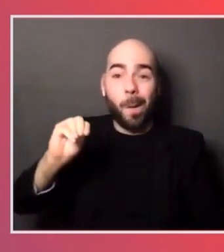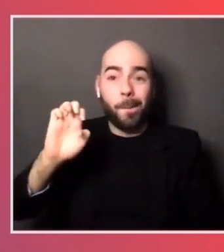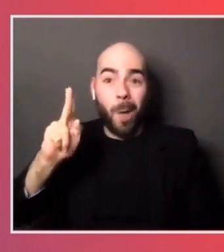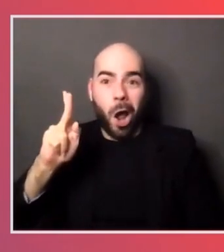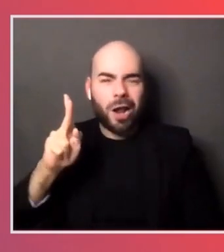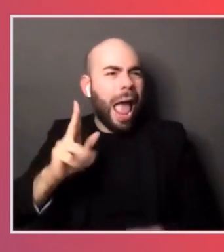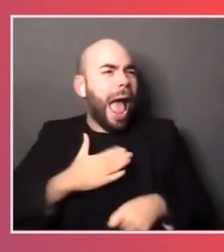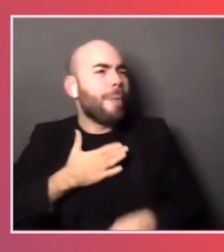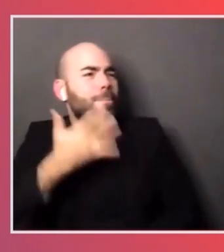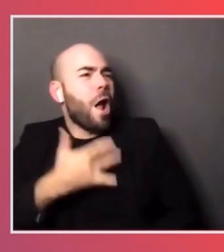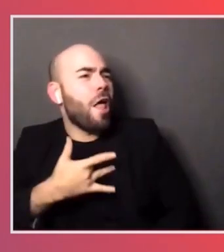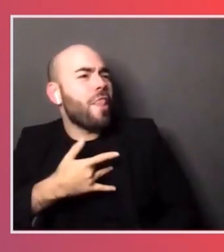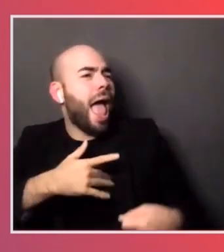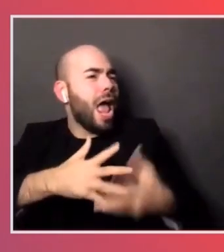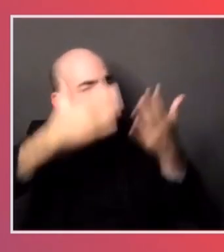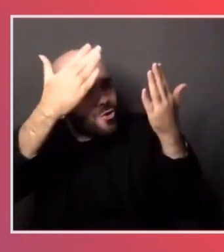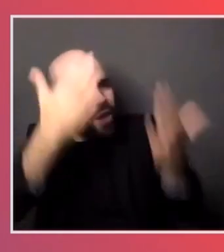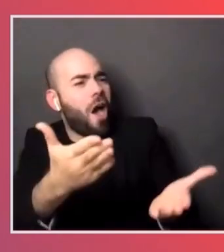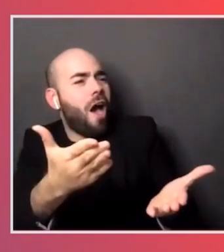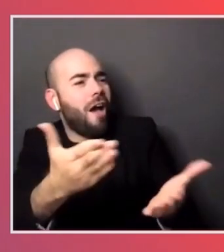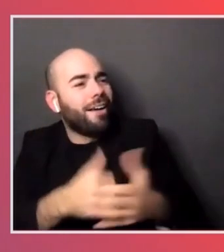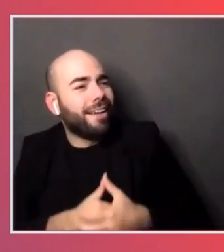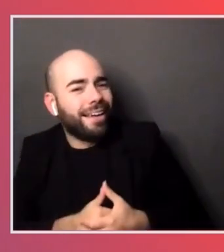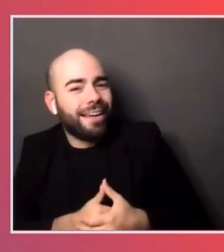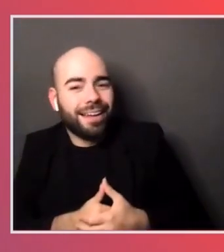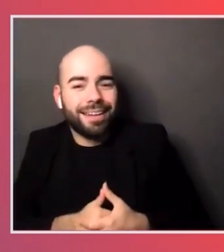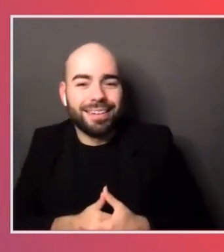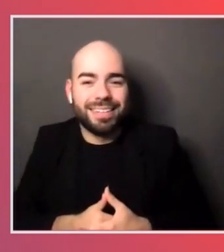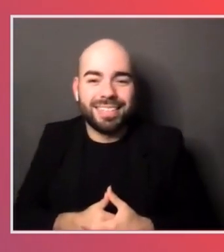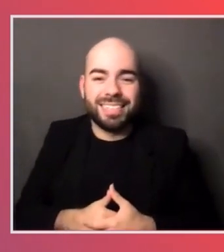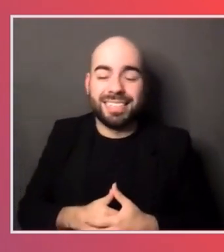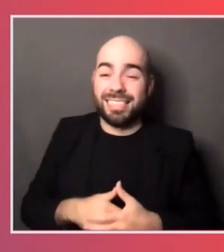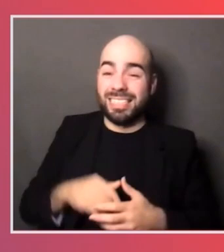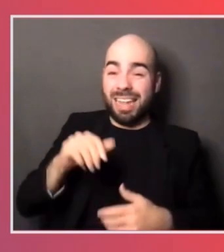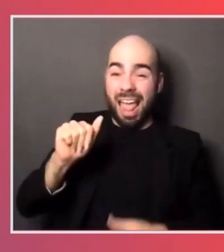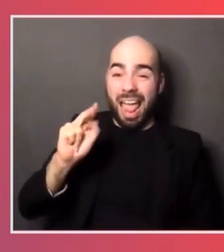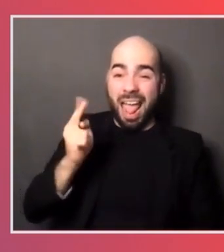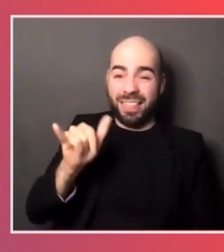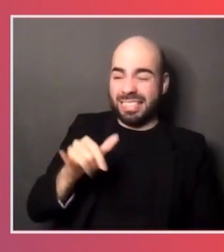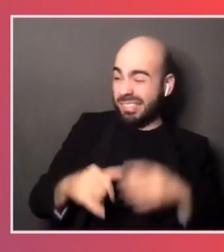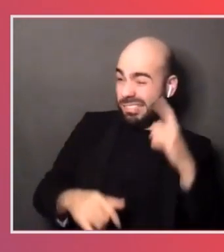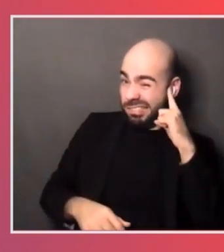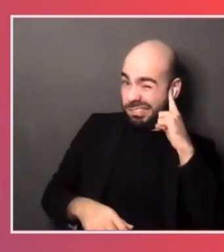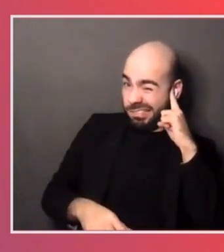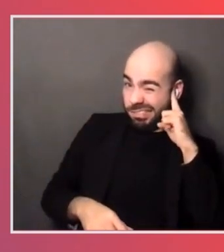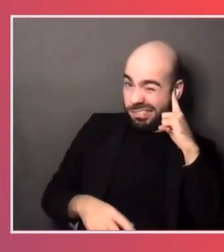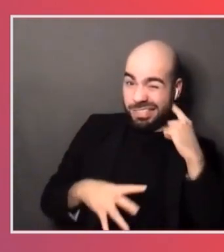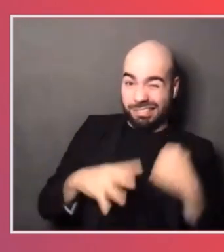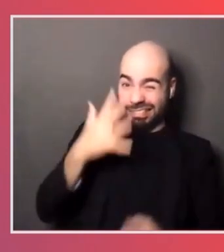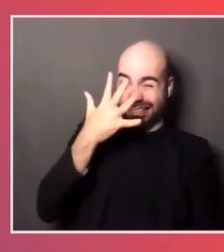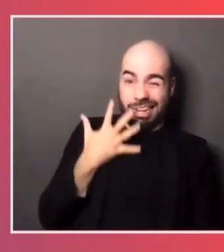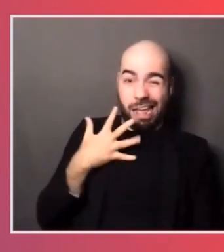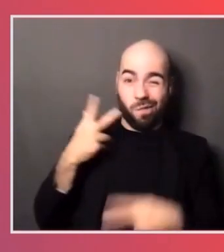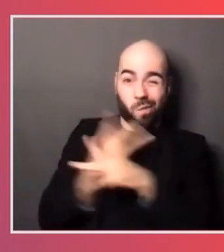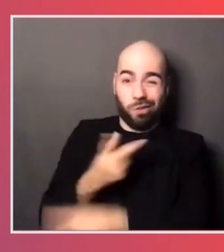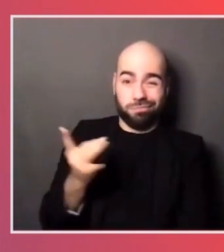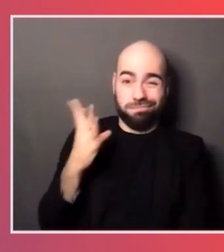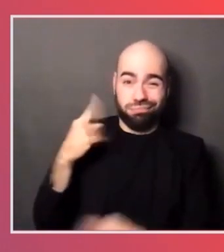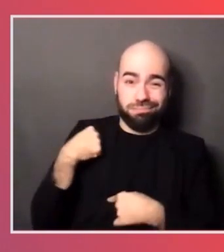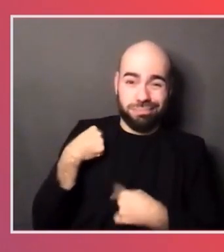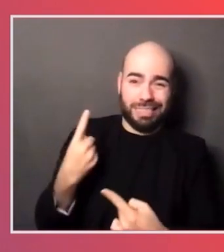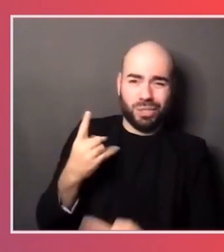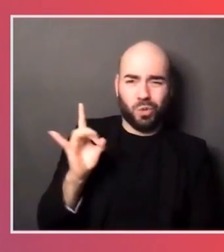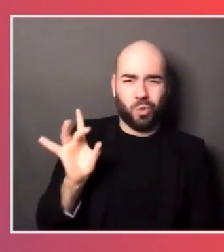That was the saddest rendition of Happy Birthday anybody's ever sung. Happy I birthday. will take it. It was good. I'll take it.